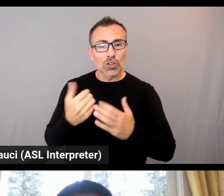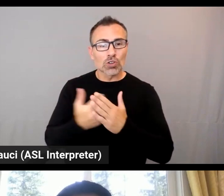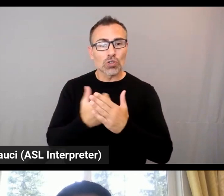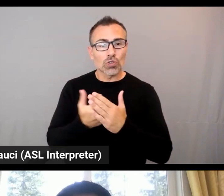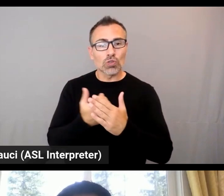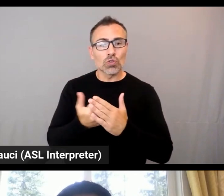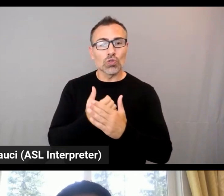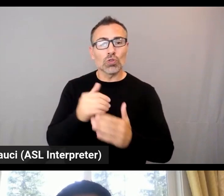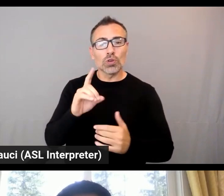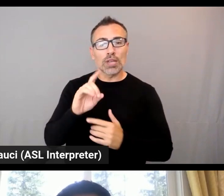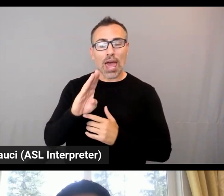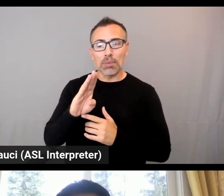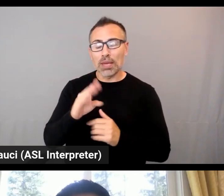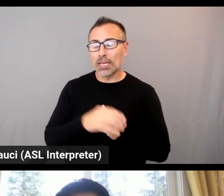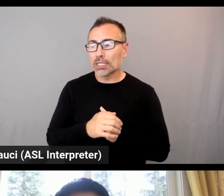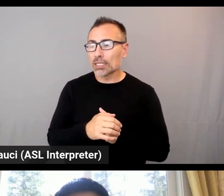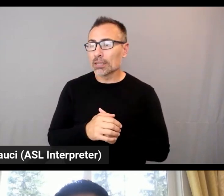database,